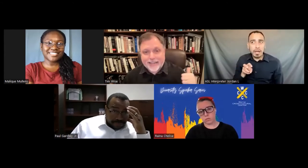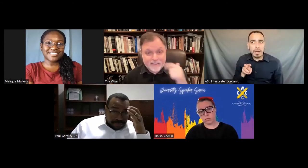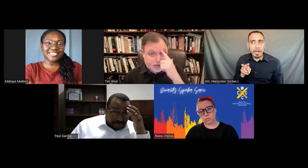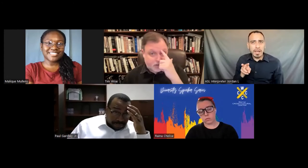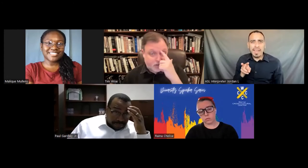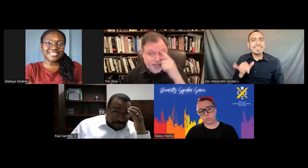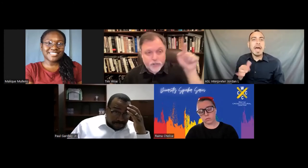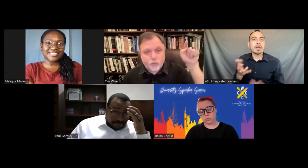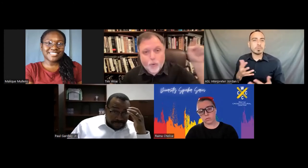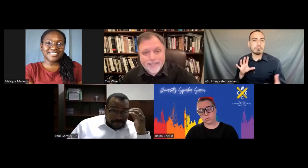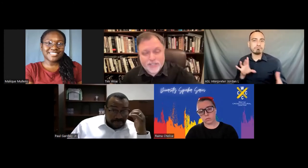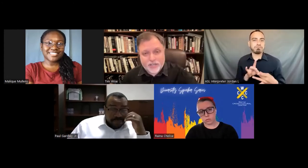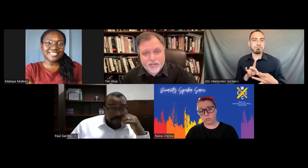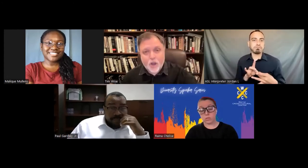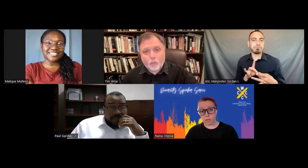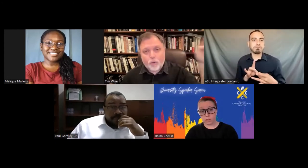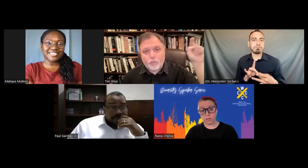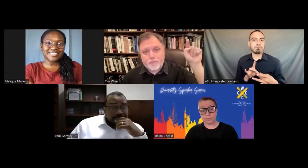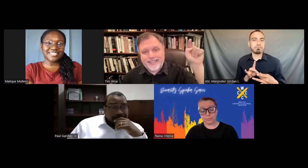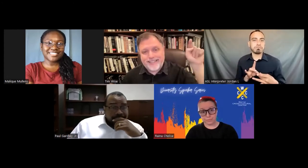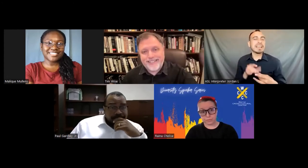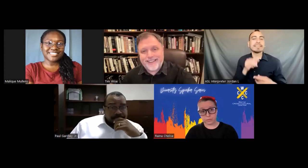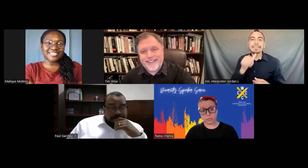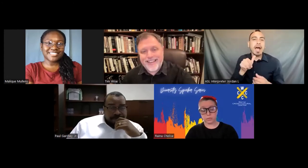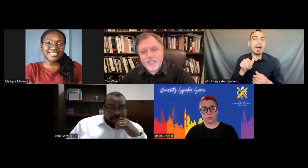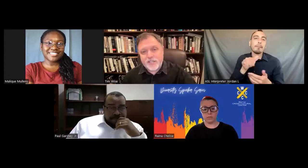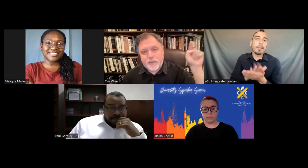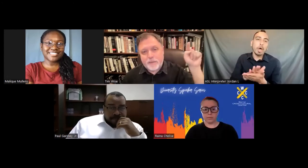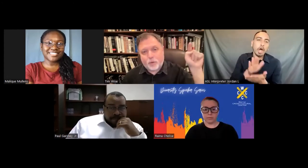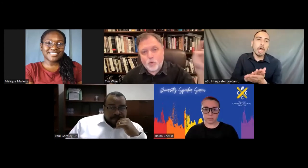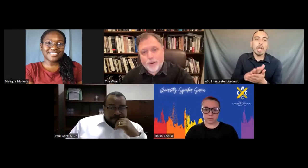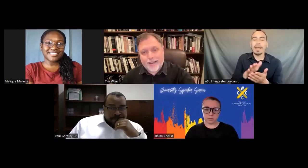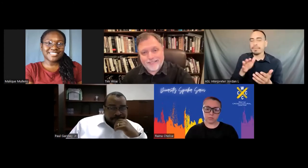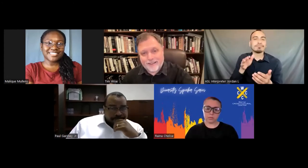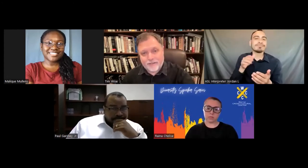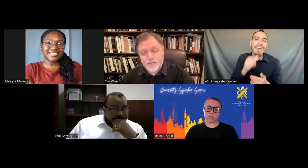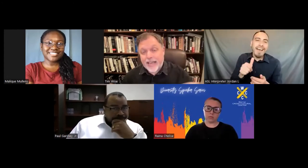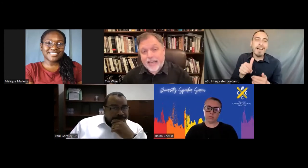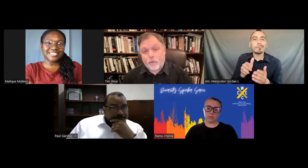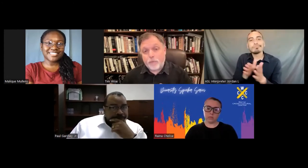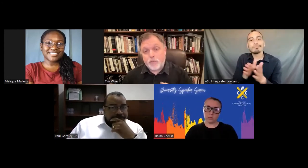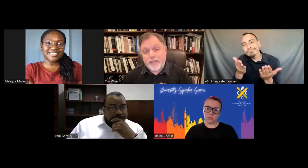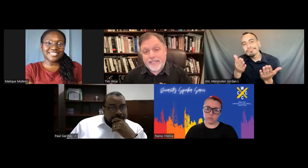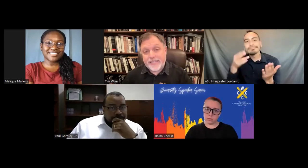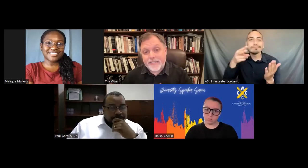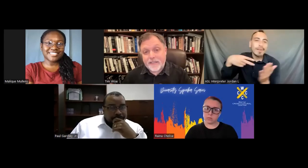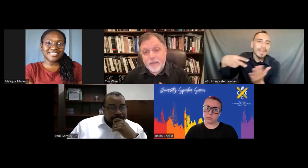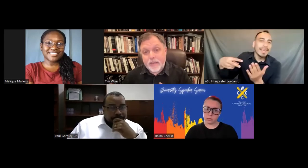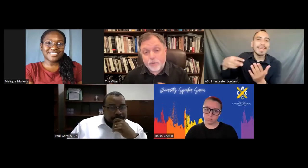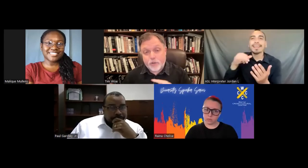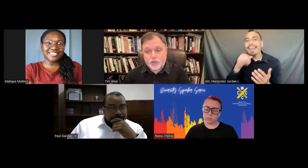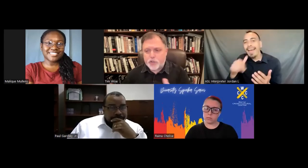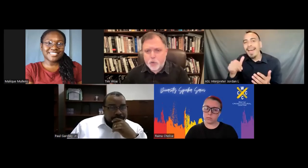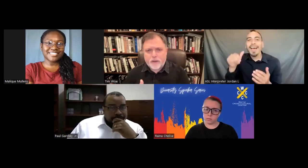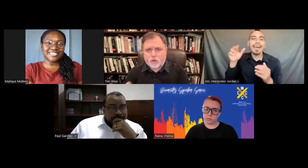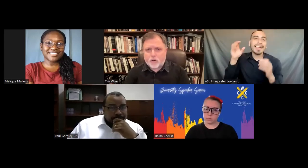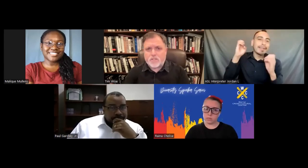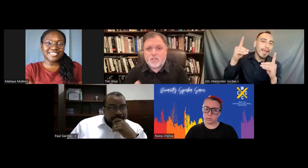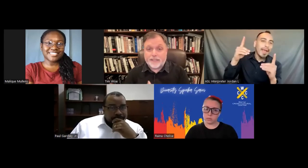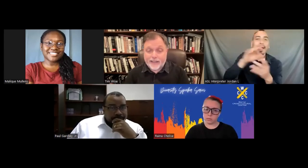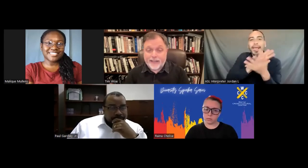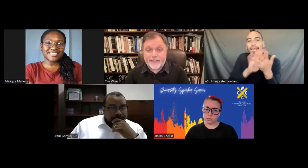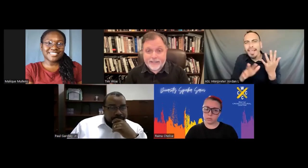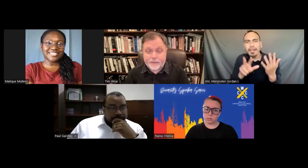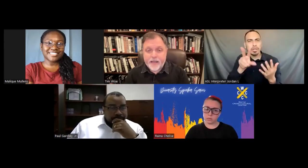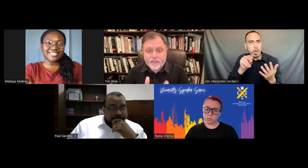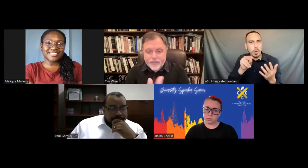not academic learning. It's watching what was being done to people who I loved and what was being said to me, which was, you have crossed